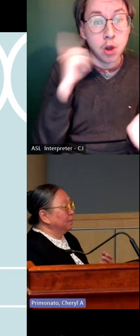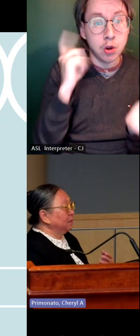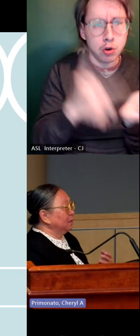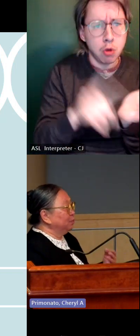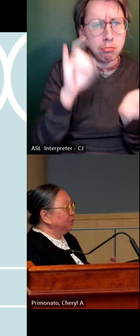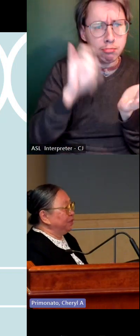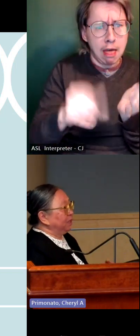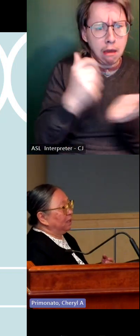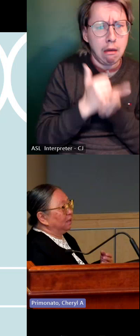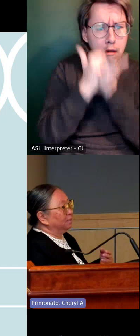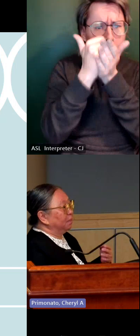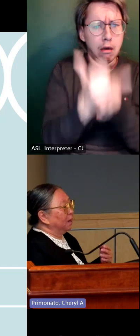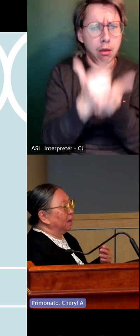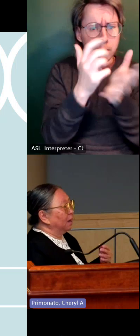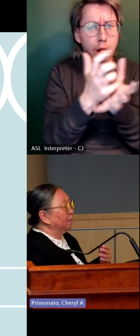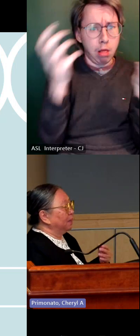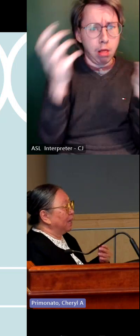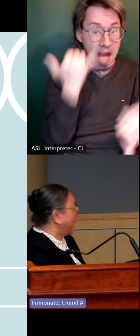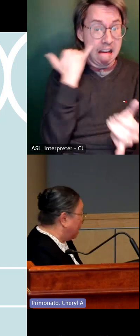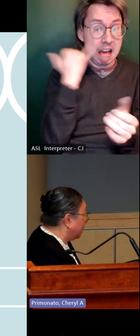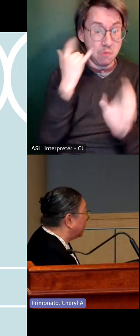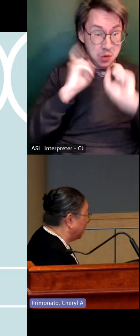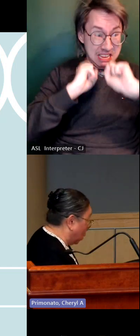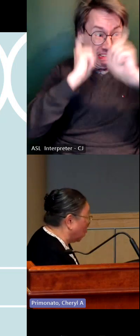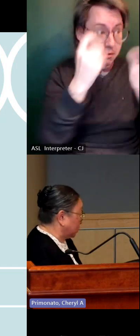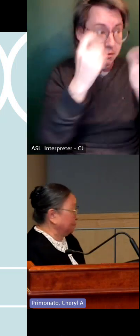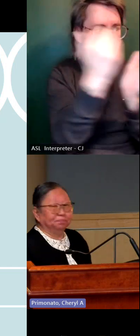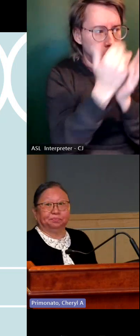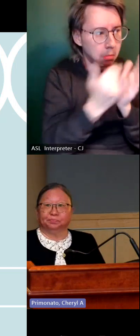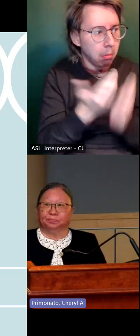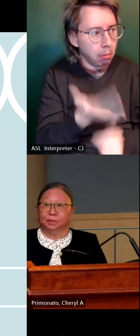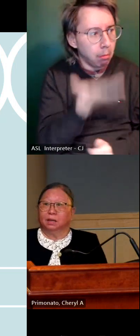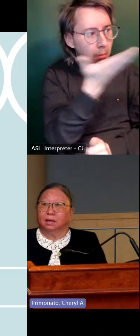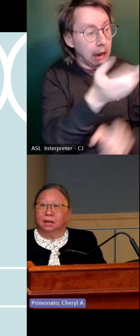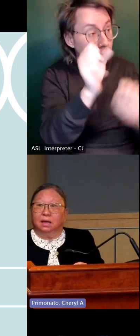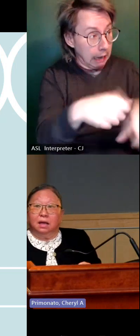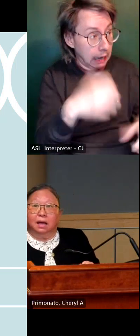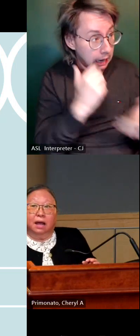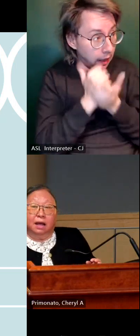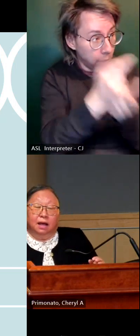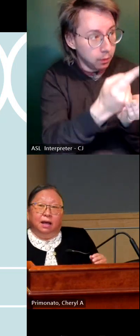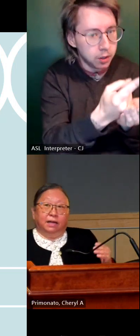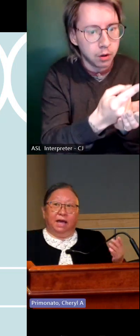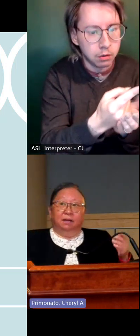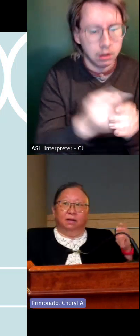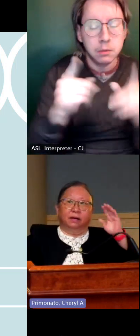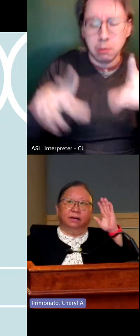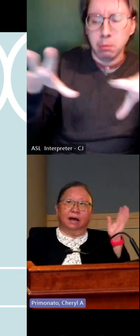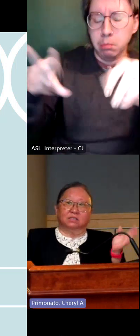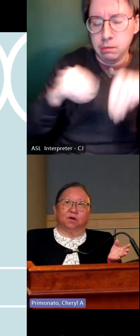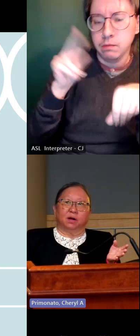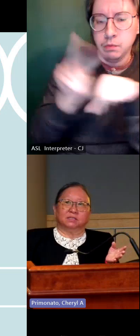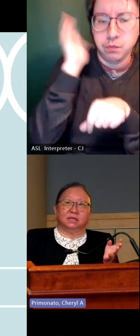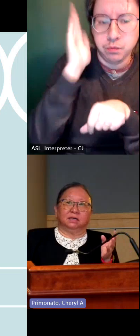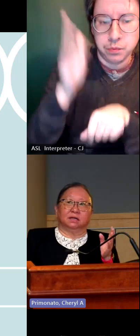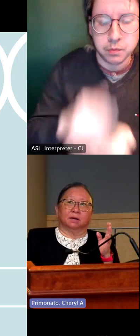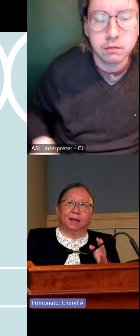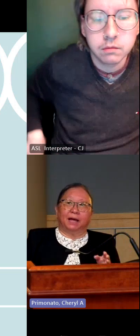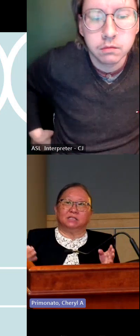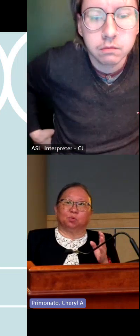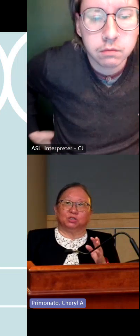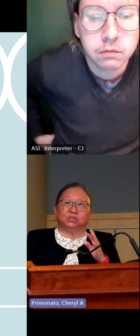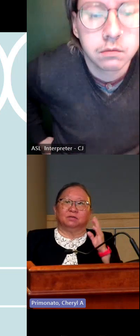with the attainment of the goals. Again, now as far as